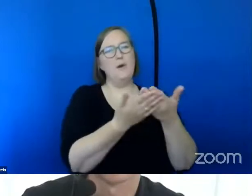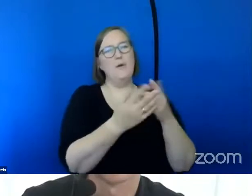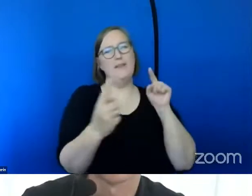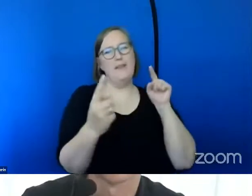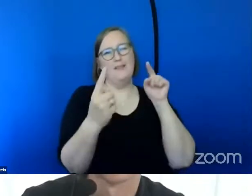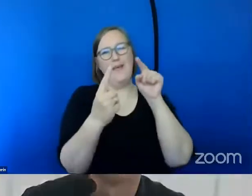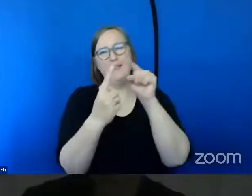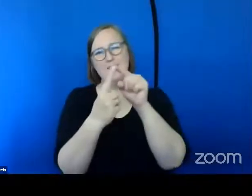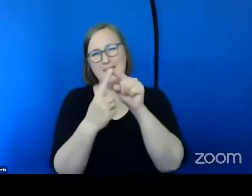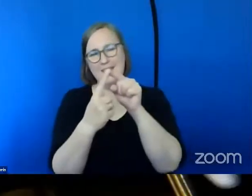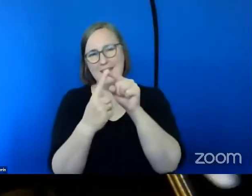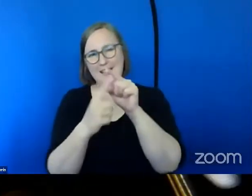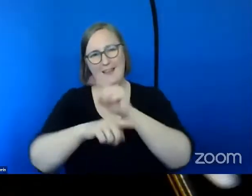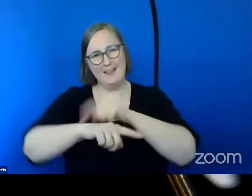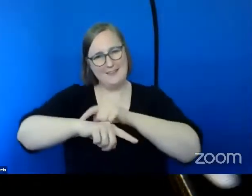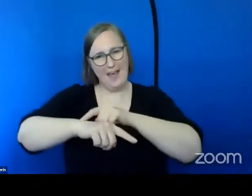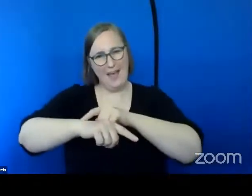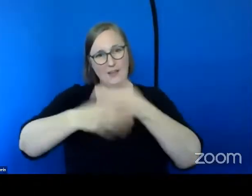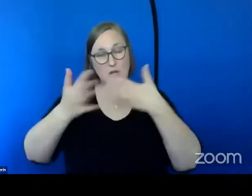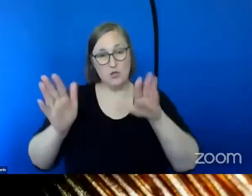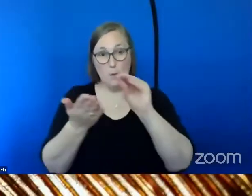break.